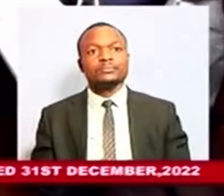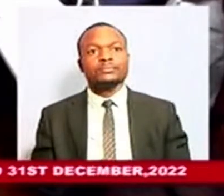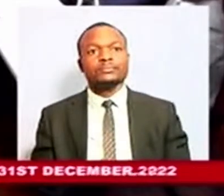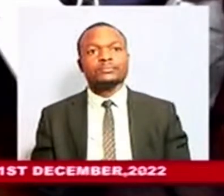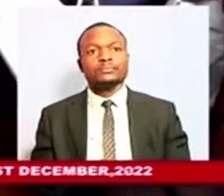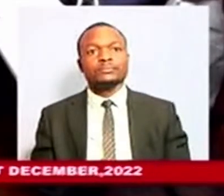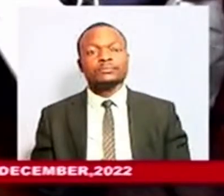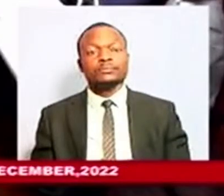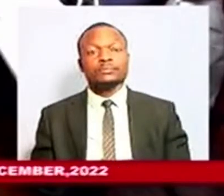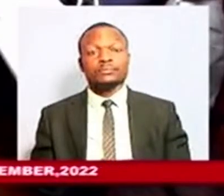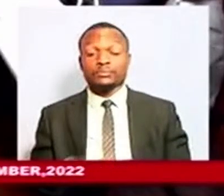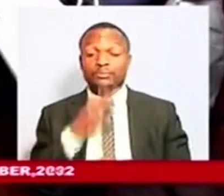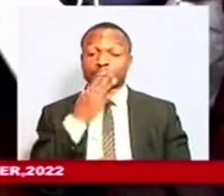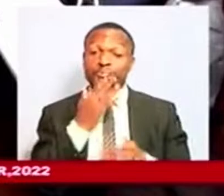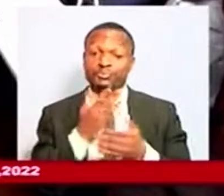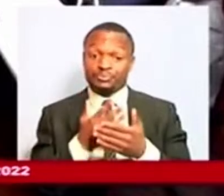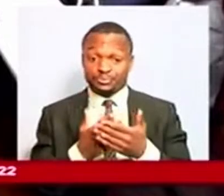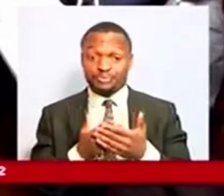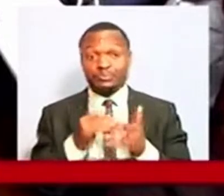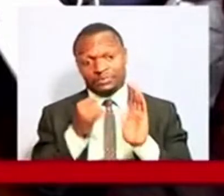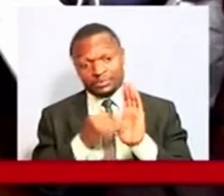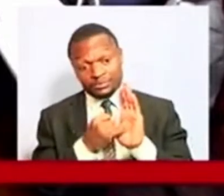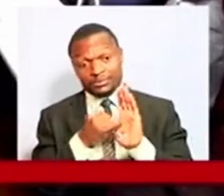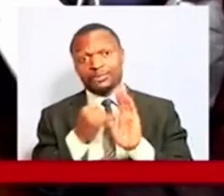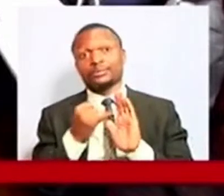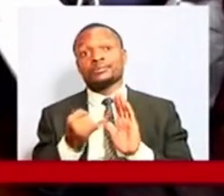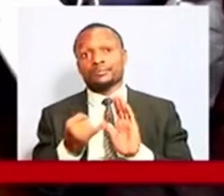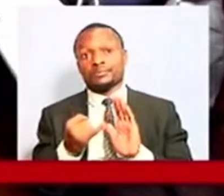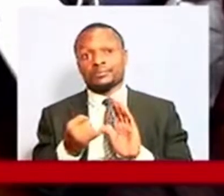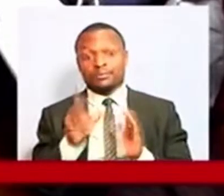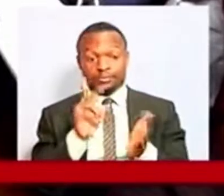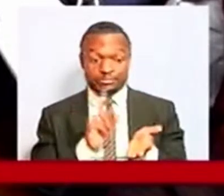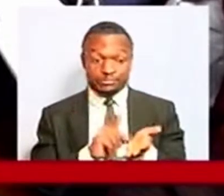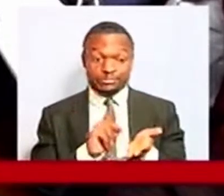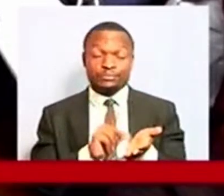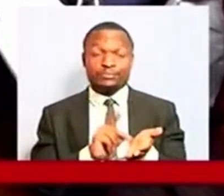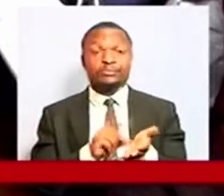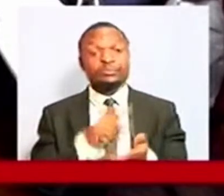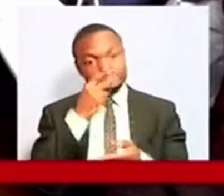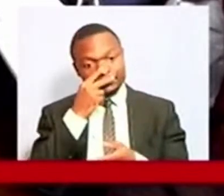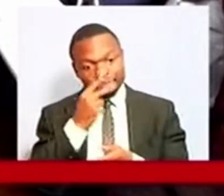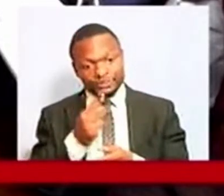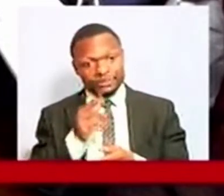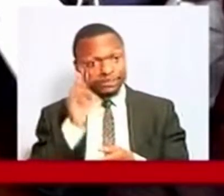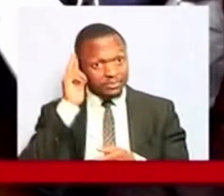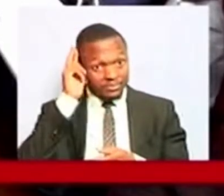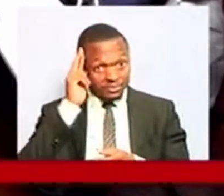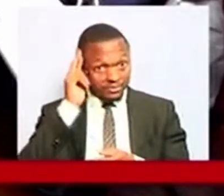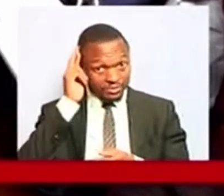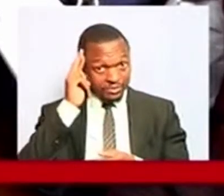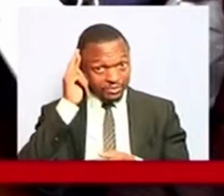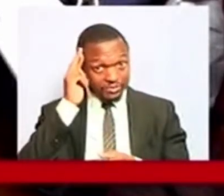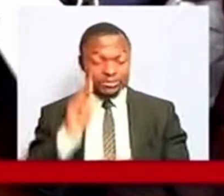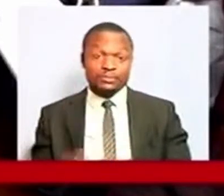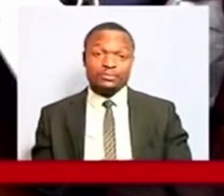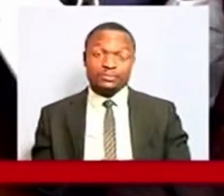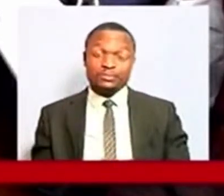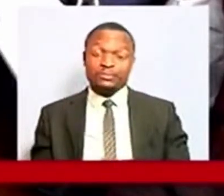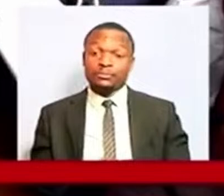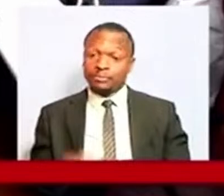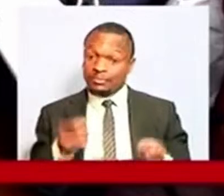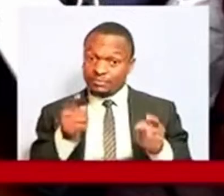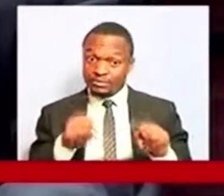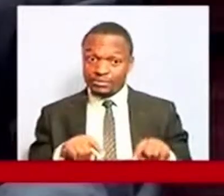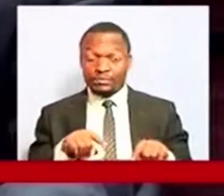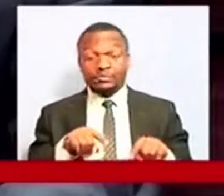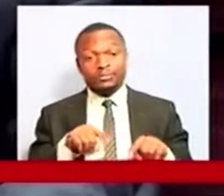Of course, it's a very good observation Doc has observed. The reason, even when I have